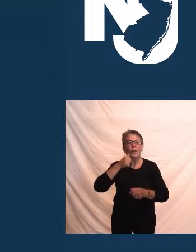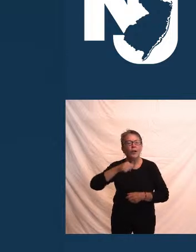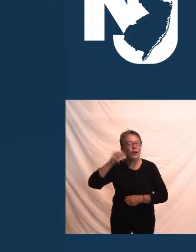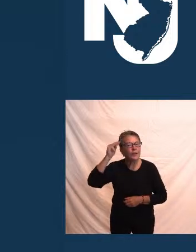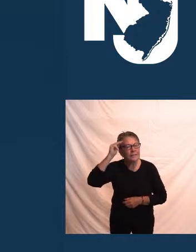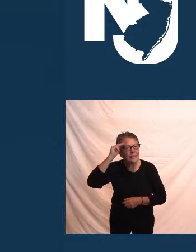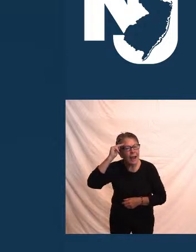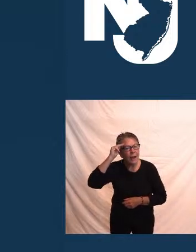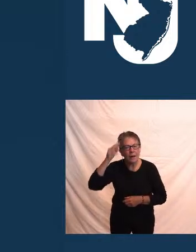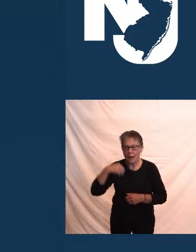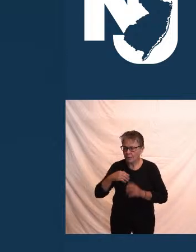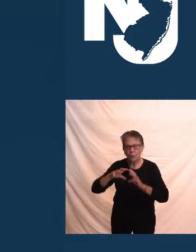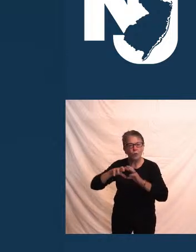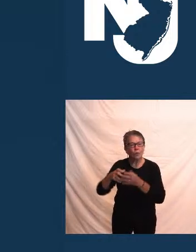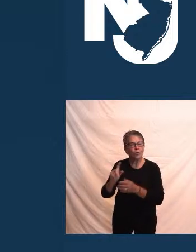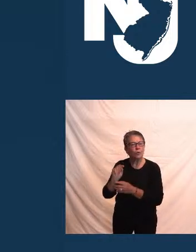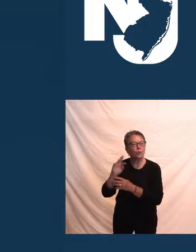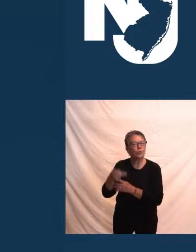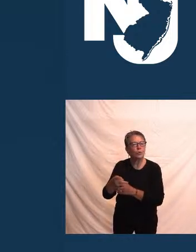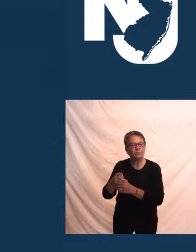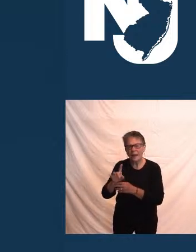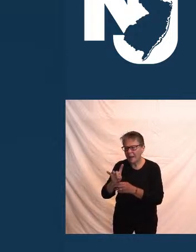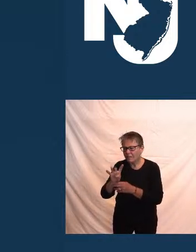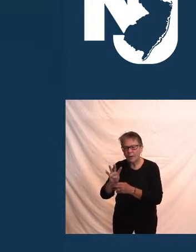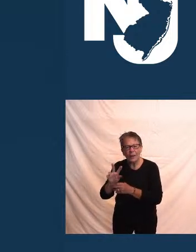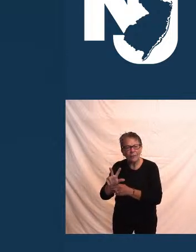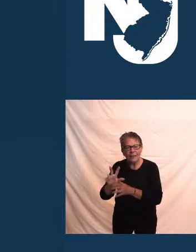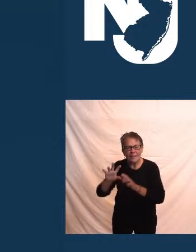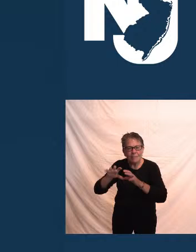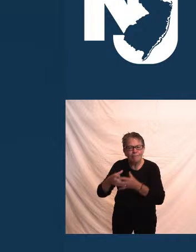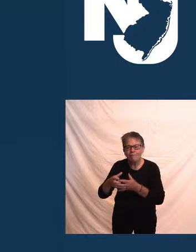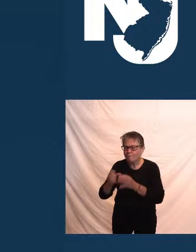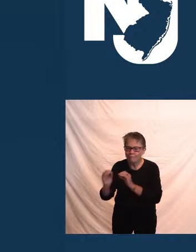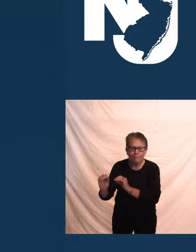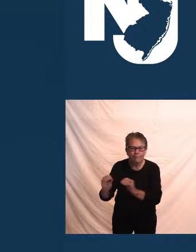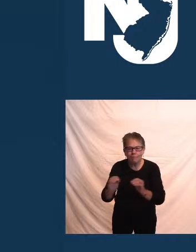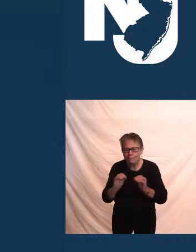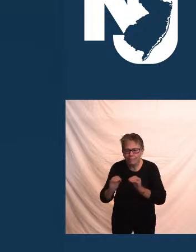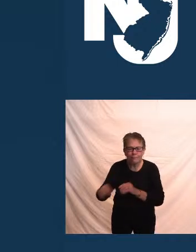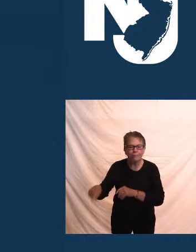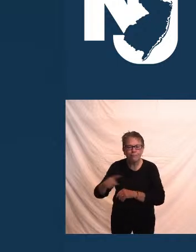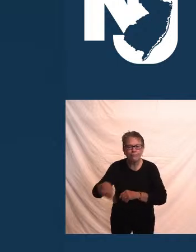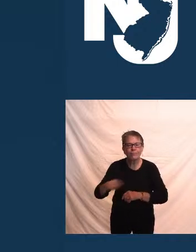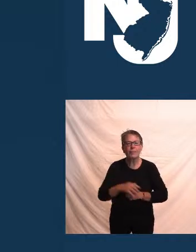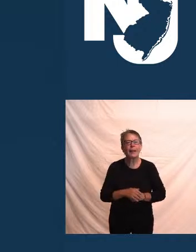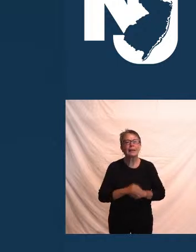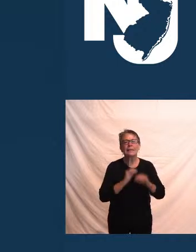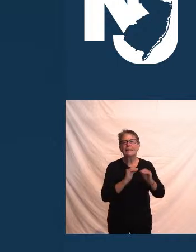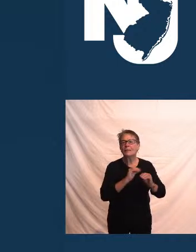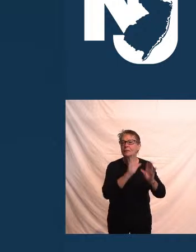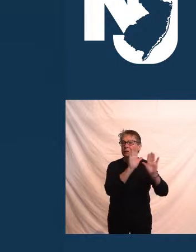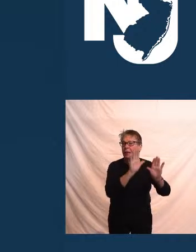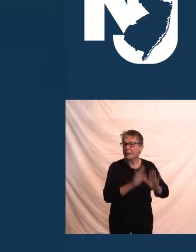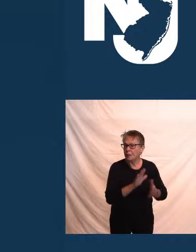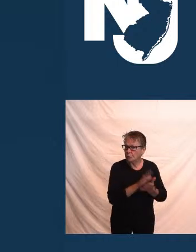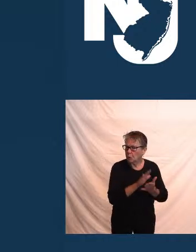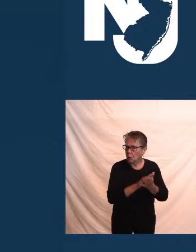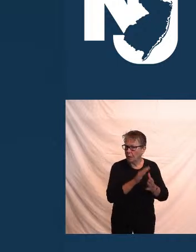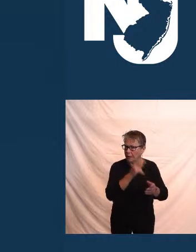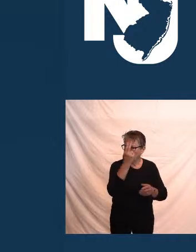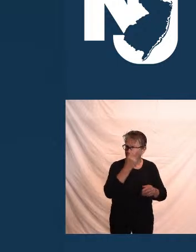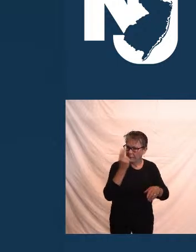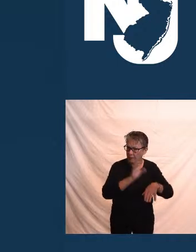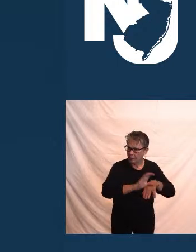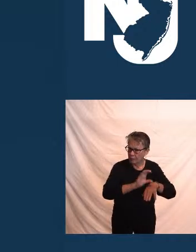Jersey Shore region. She also taught Sunday school at the King of Kings Lutheran Church in Middletown. She left behind